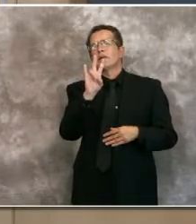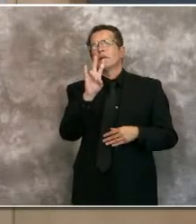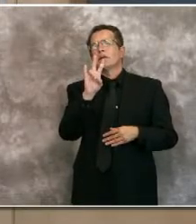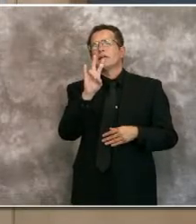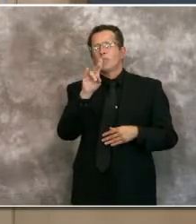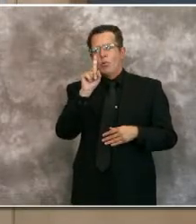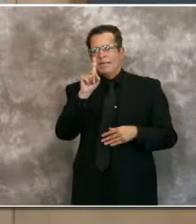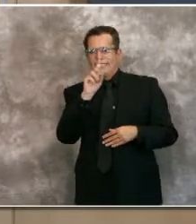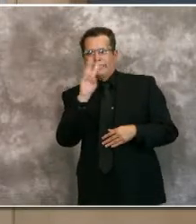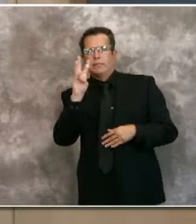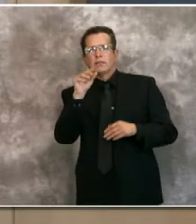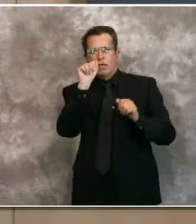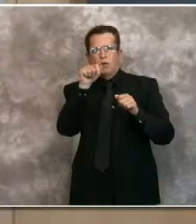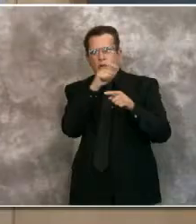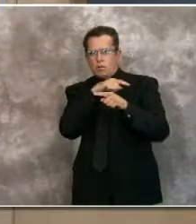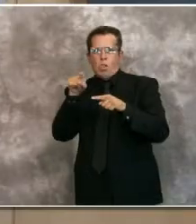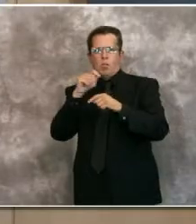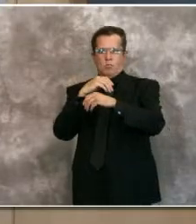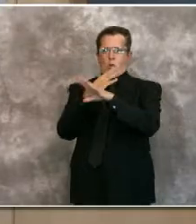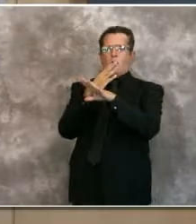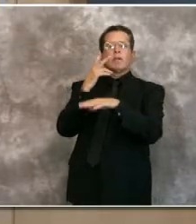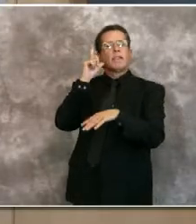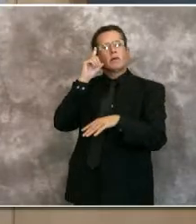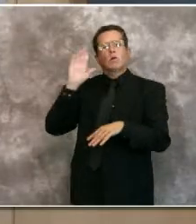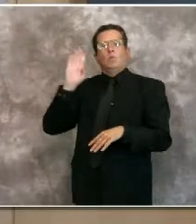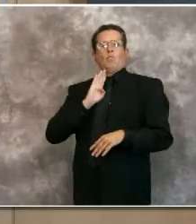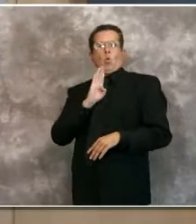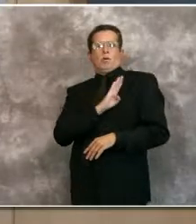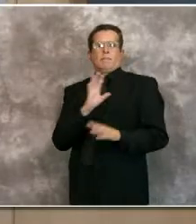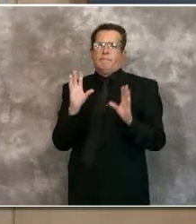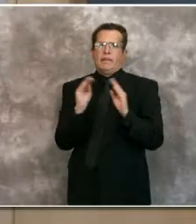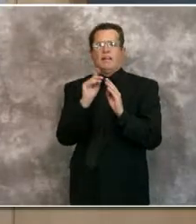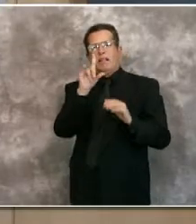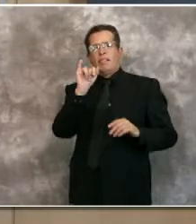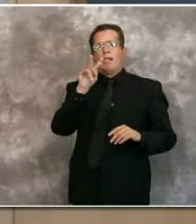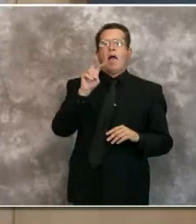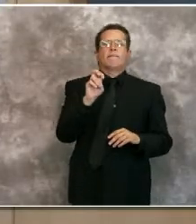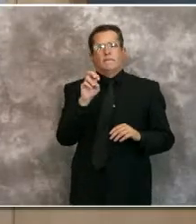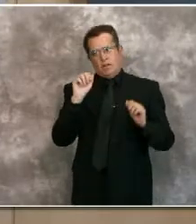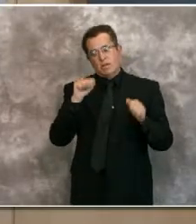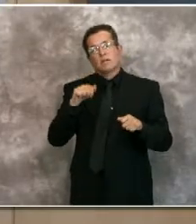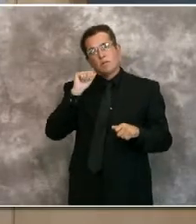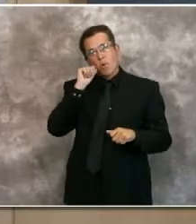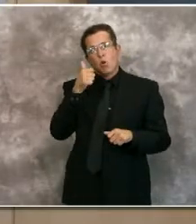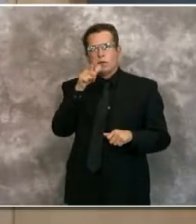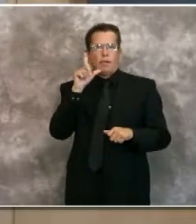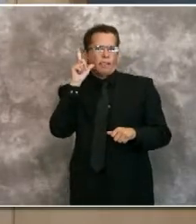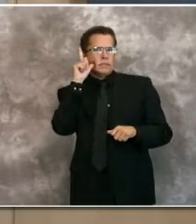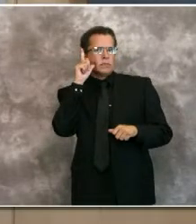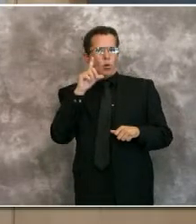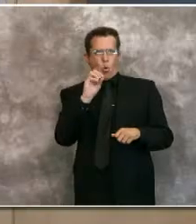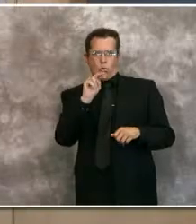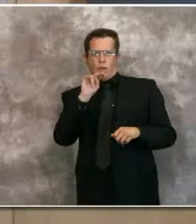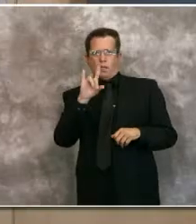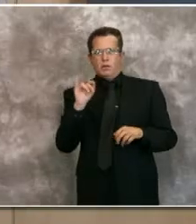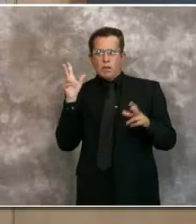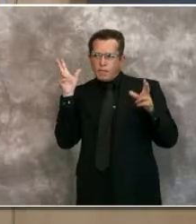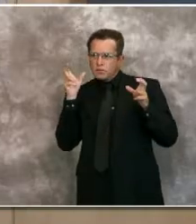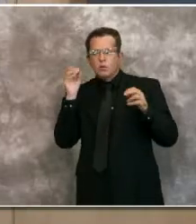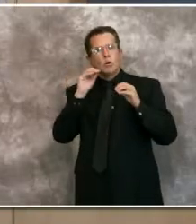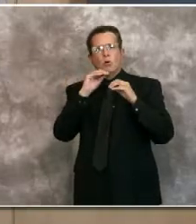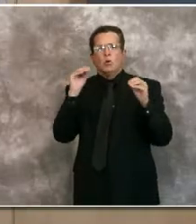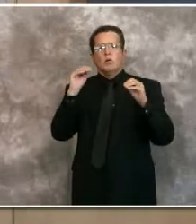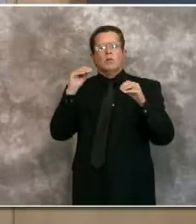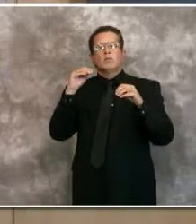619-531-4716 to listen to the Board of Supervisors meeting live. But this is a listen-only line. There's no